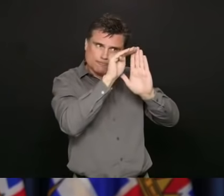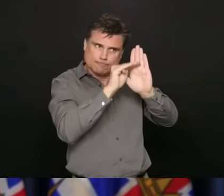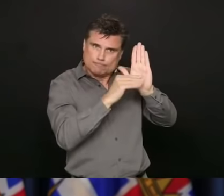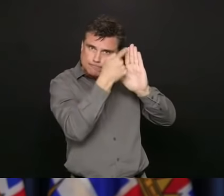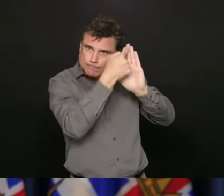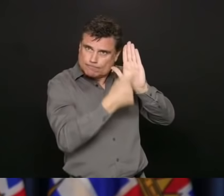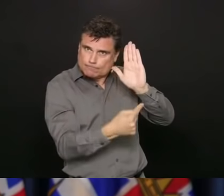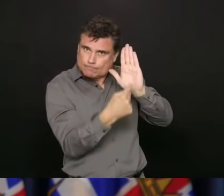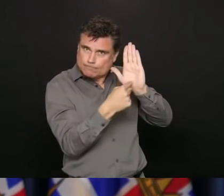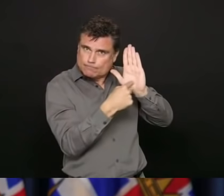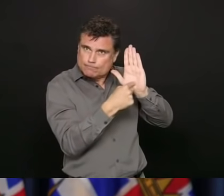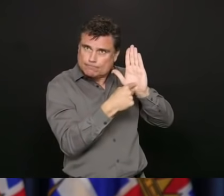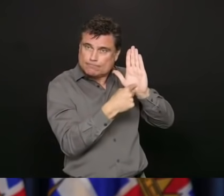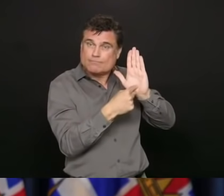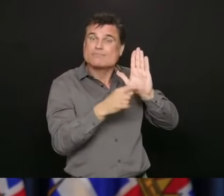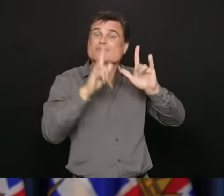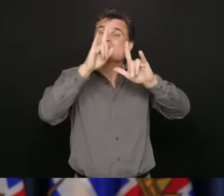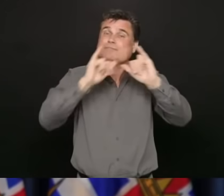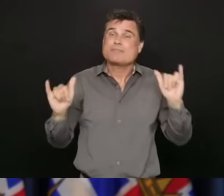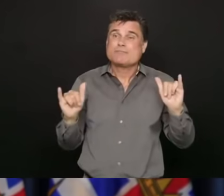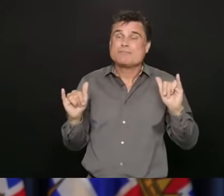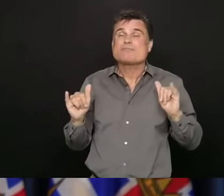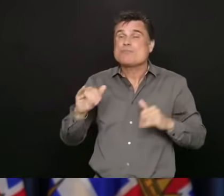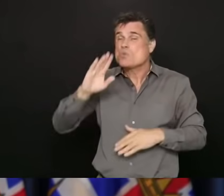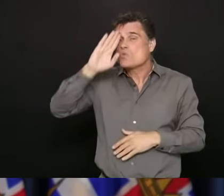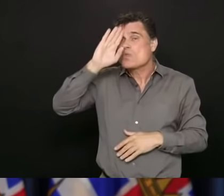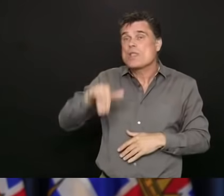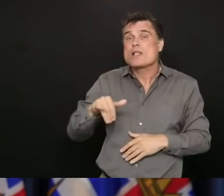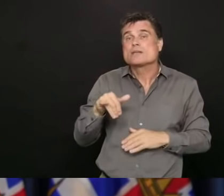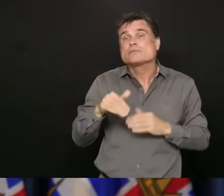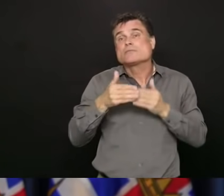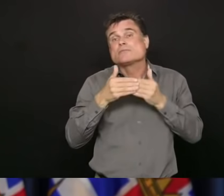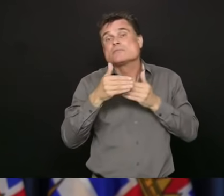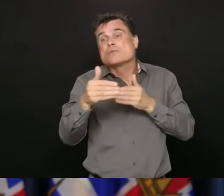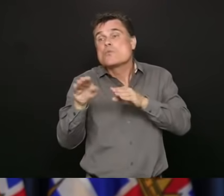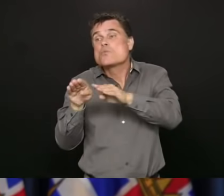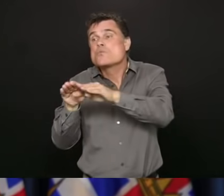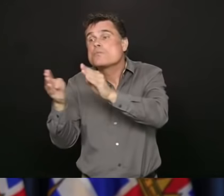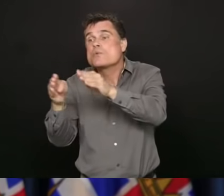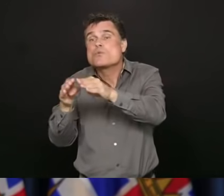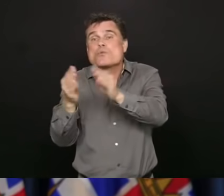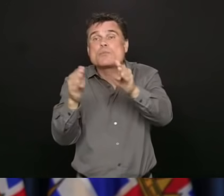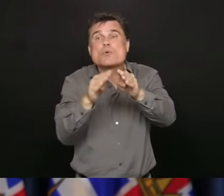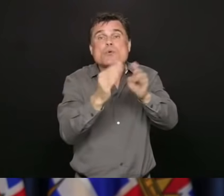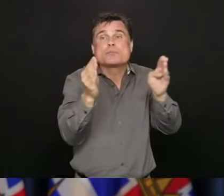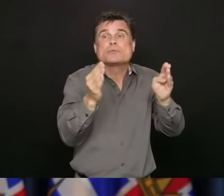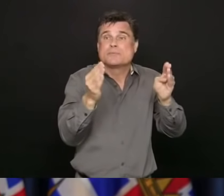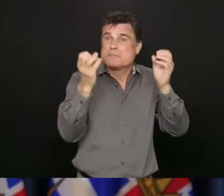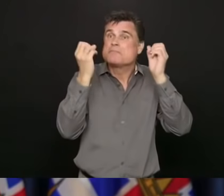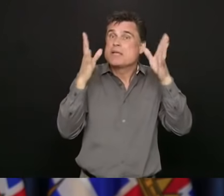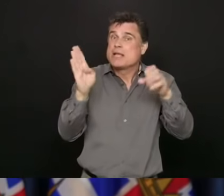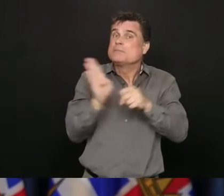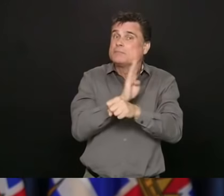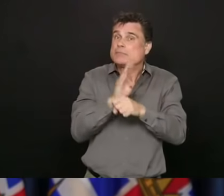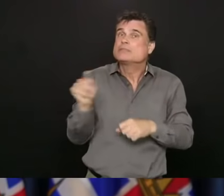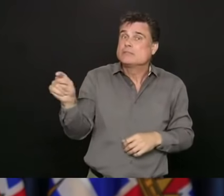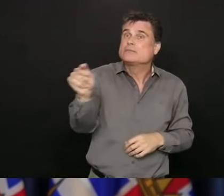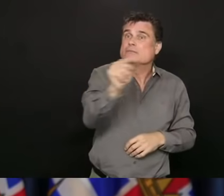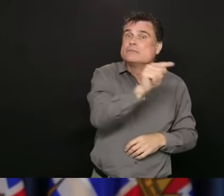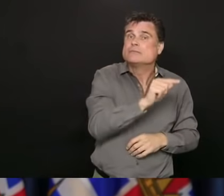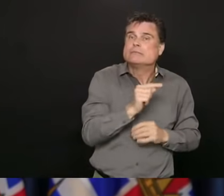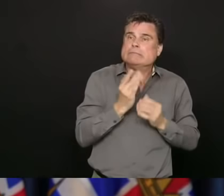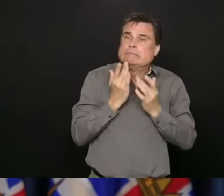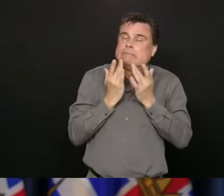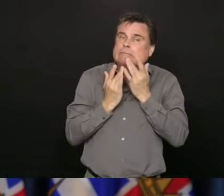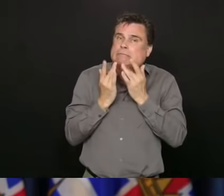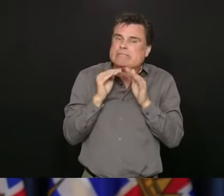who are coming out from what will be a significant shock to their bottom lines. Liquidity is an issue, so we have to work together on a